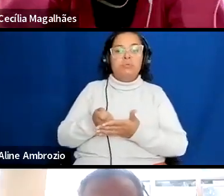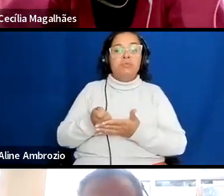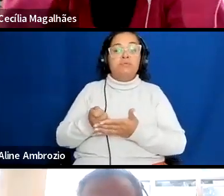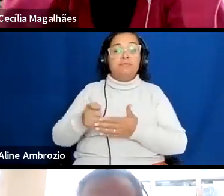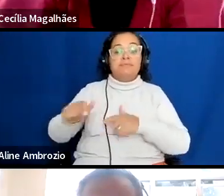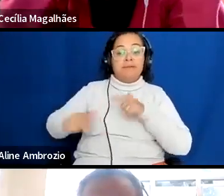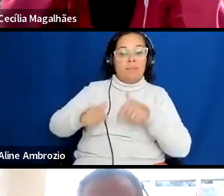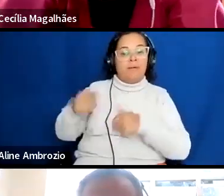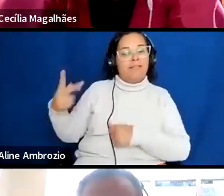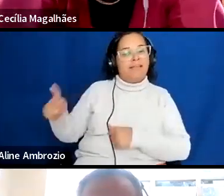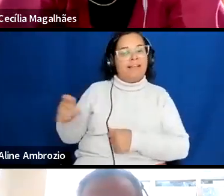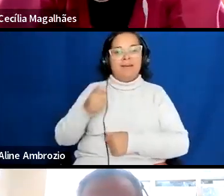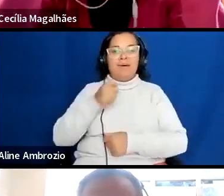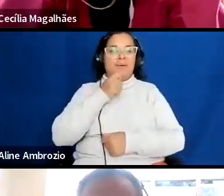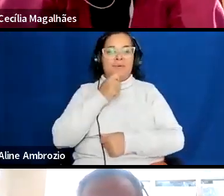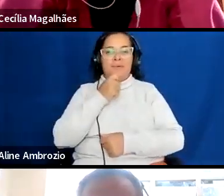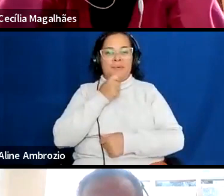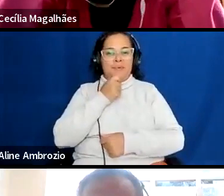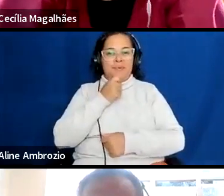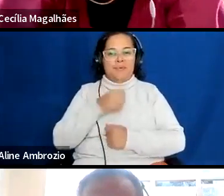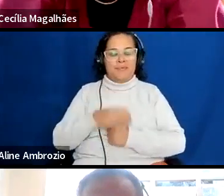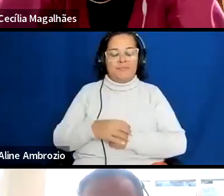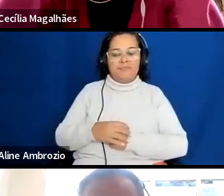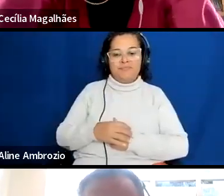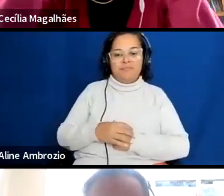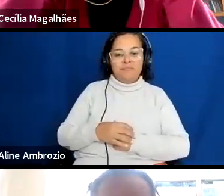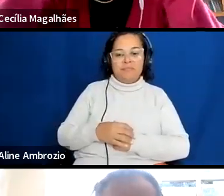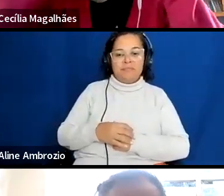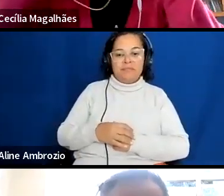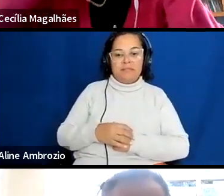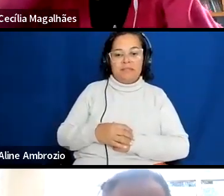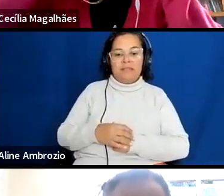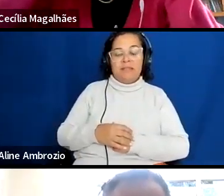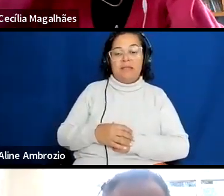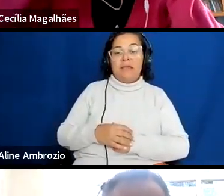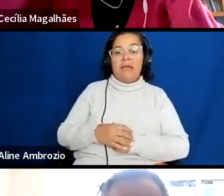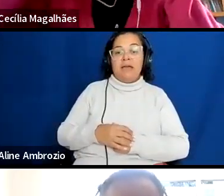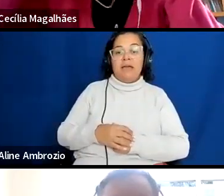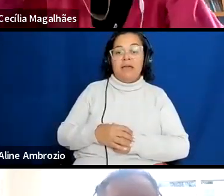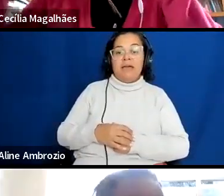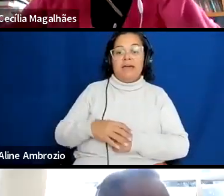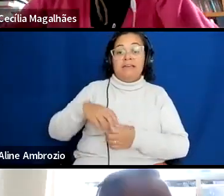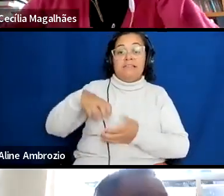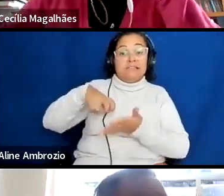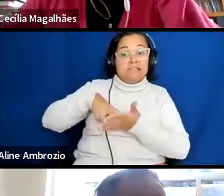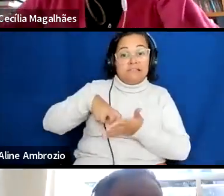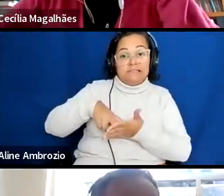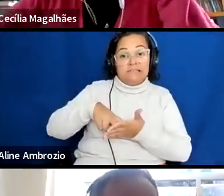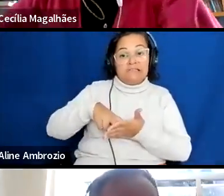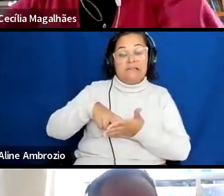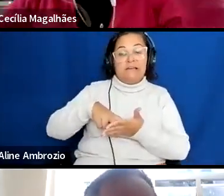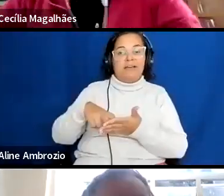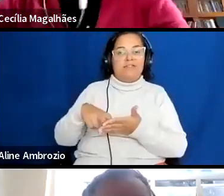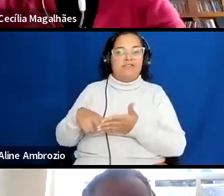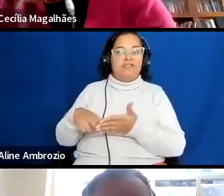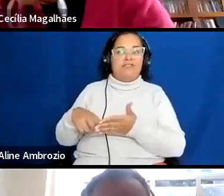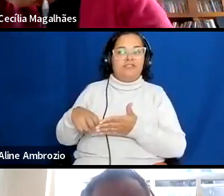imposition of any sanctions against him at that time, although he did fear that